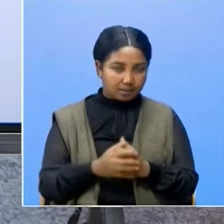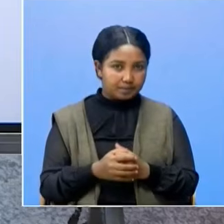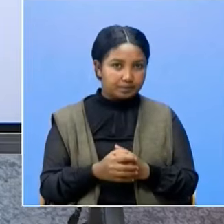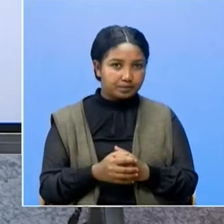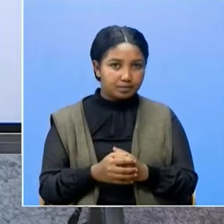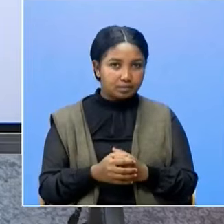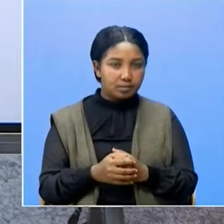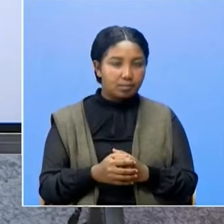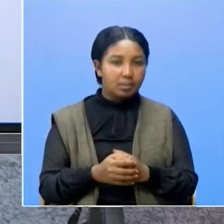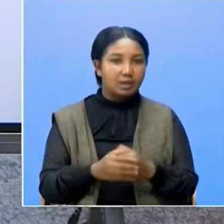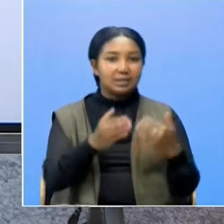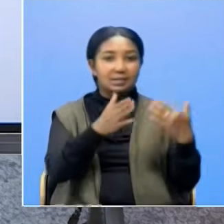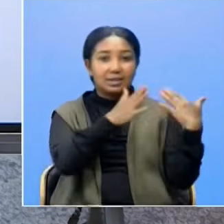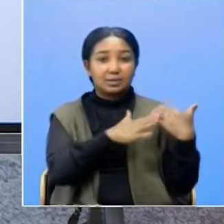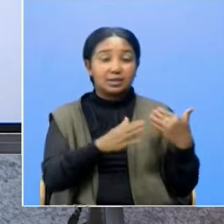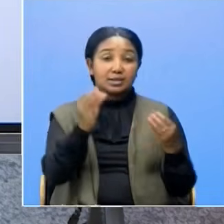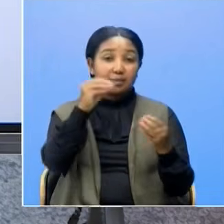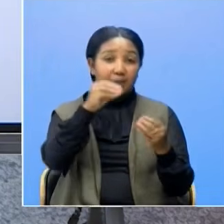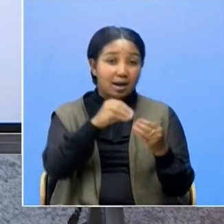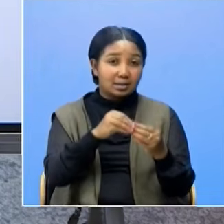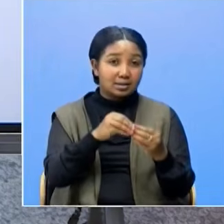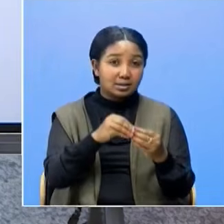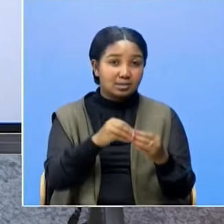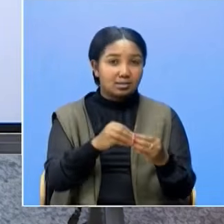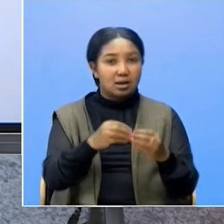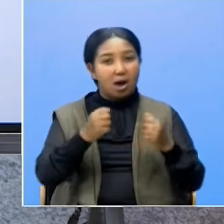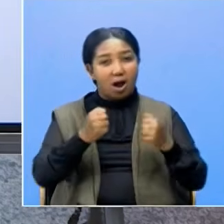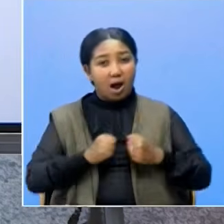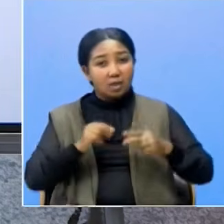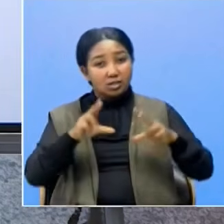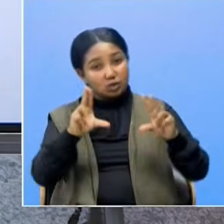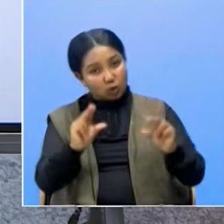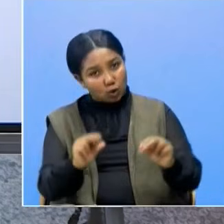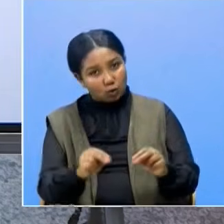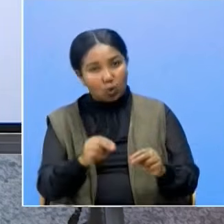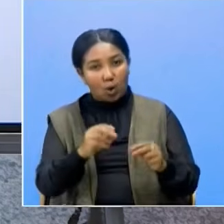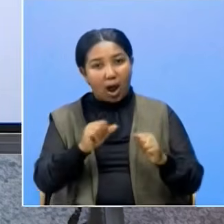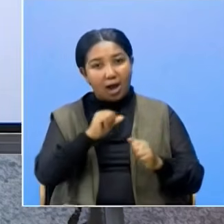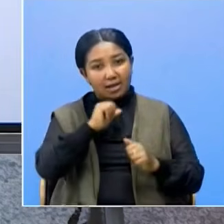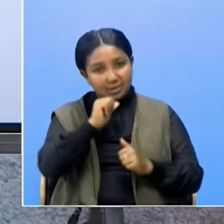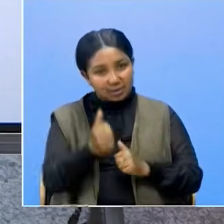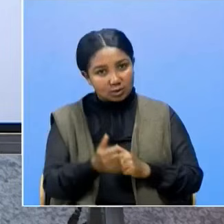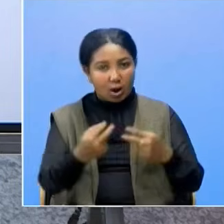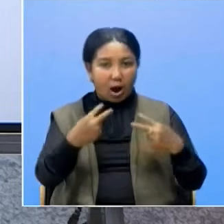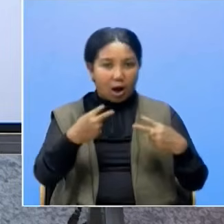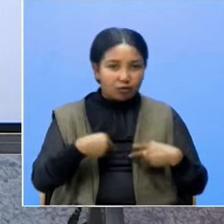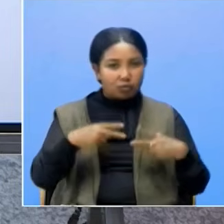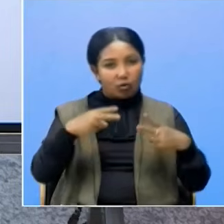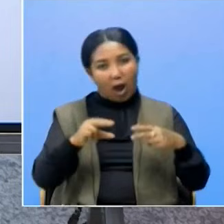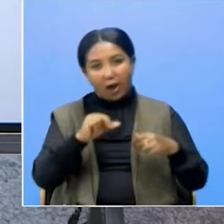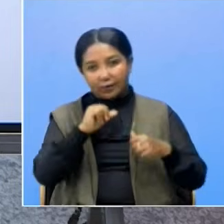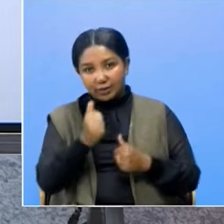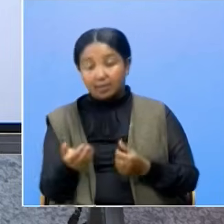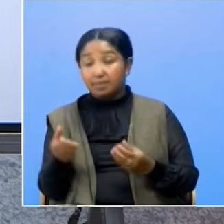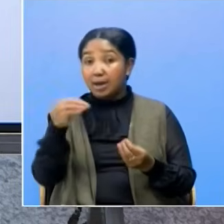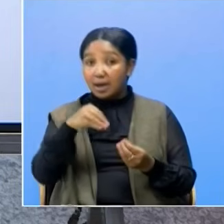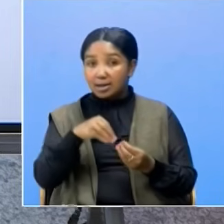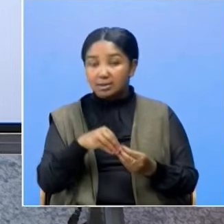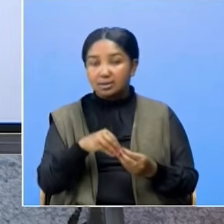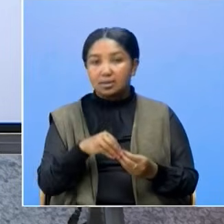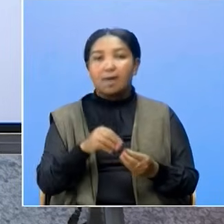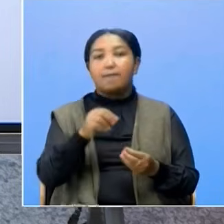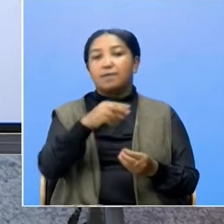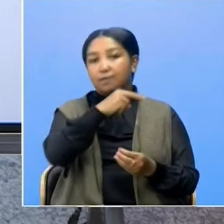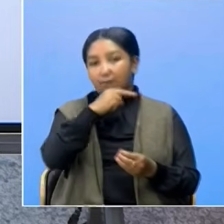sentence, subject plus has not or hasn't, have not or haven't plus